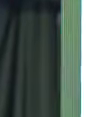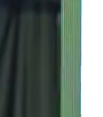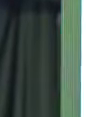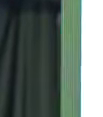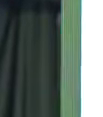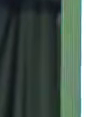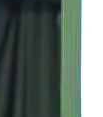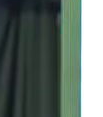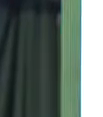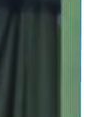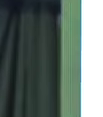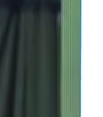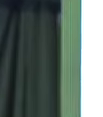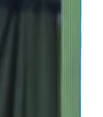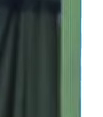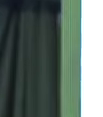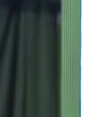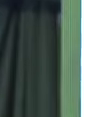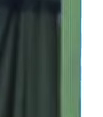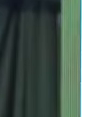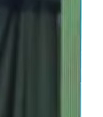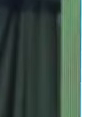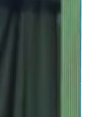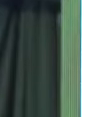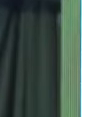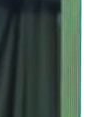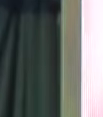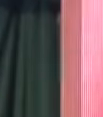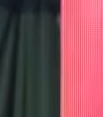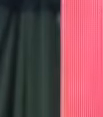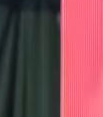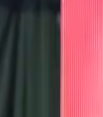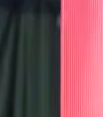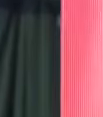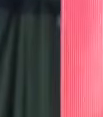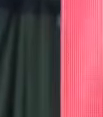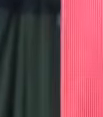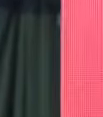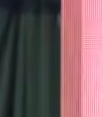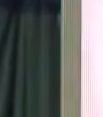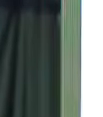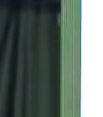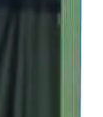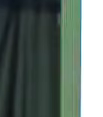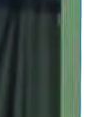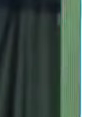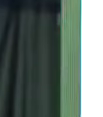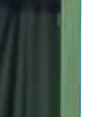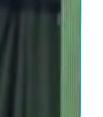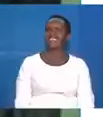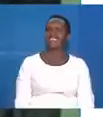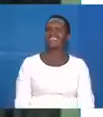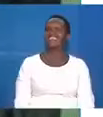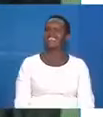today of collecting signatures, and then the next three, going to the country